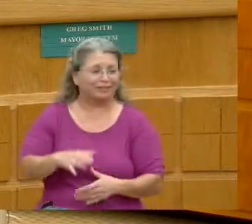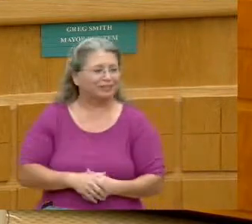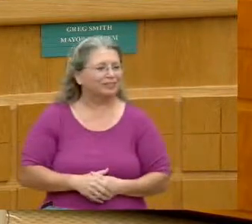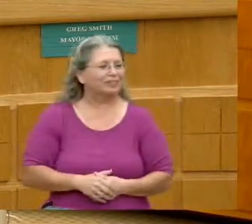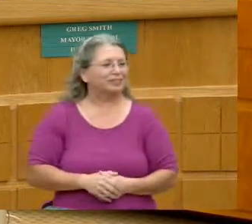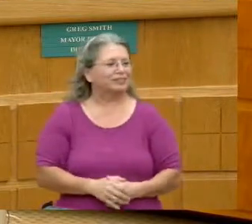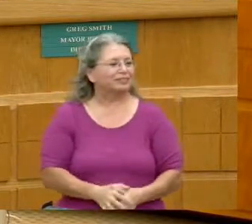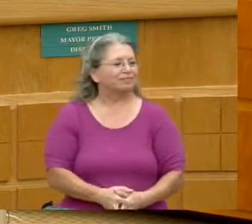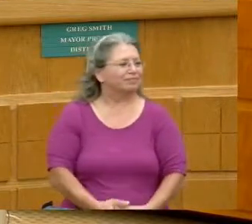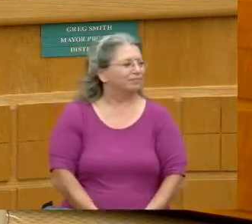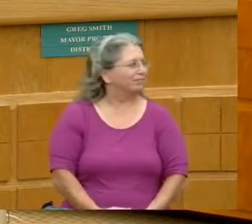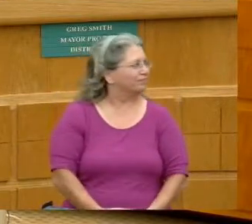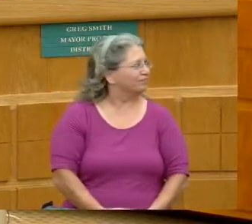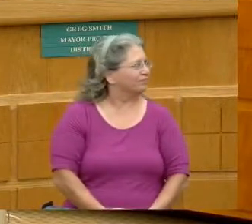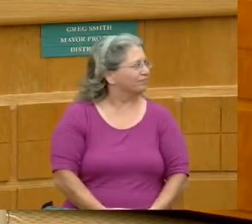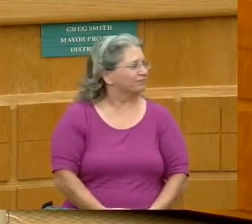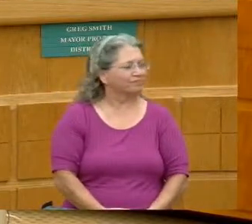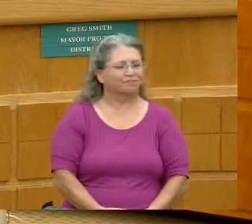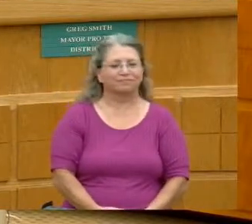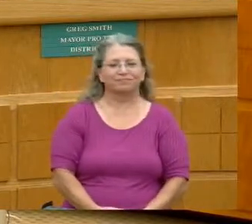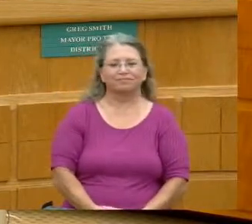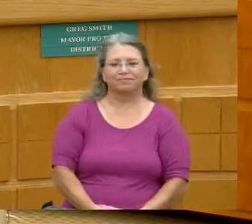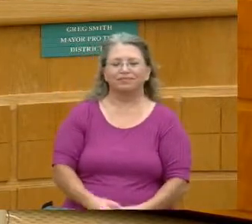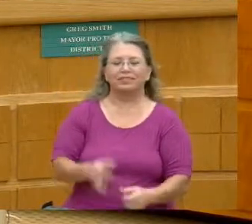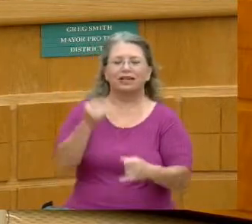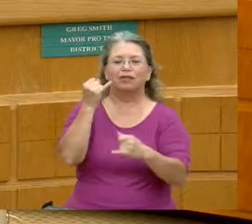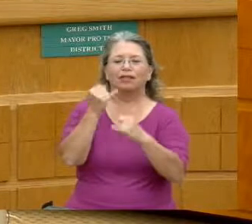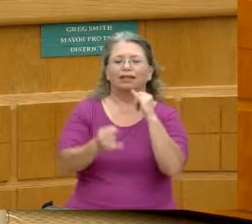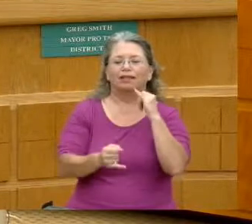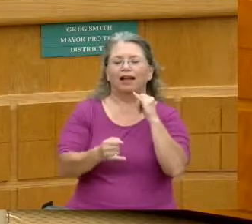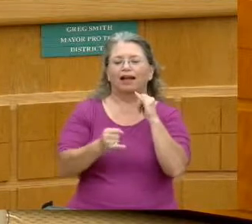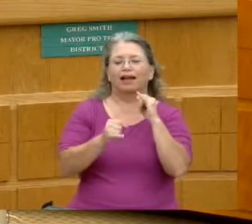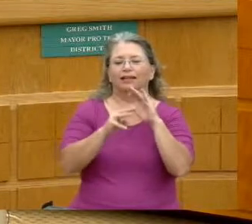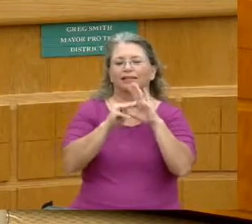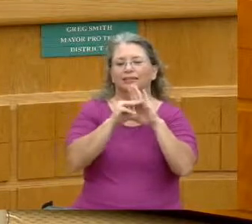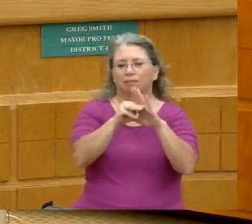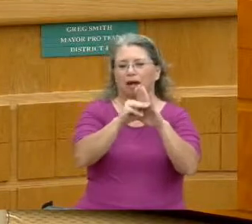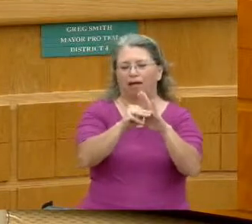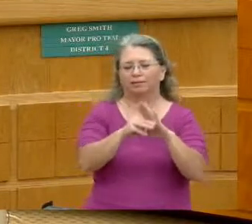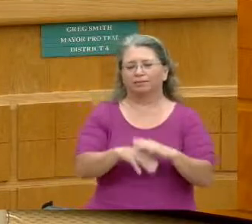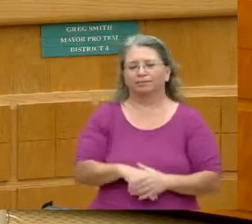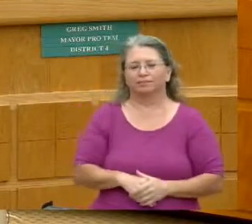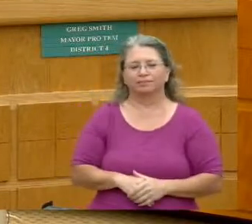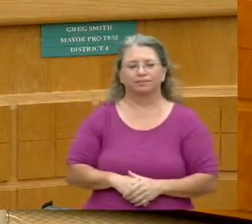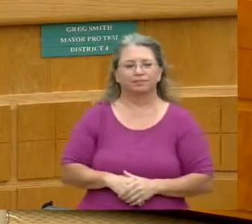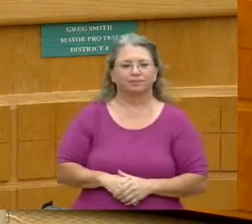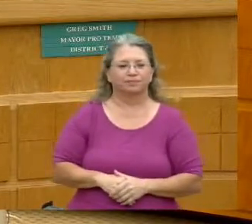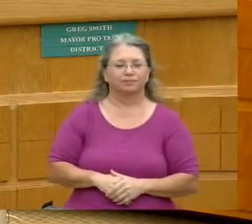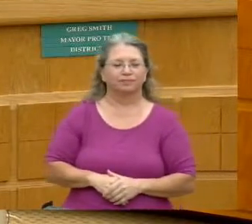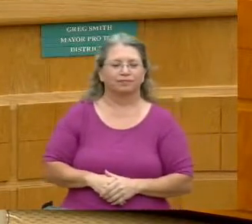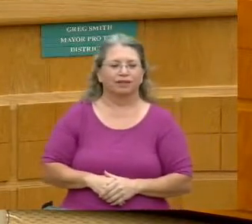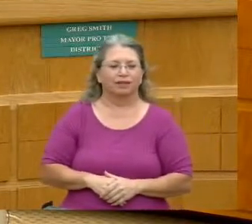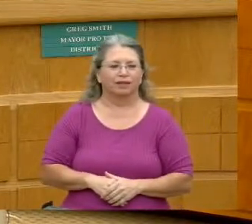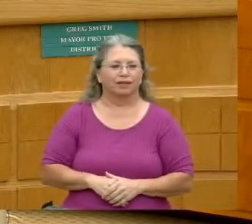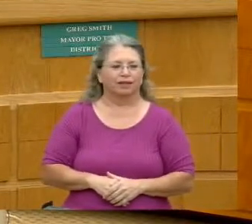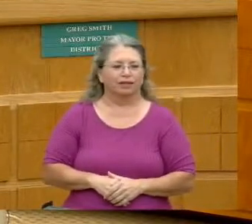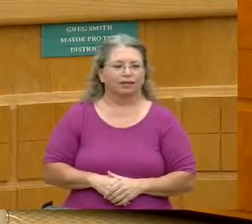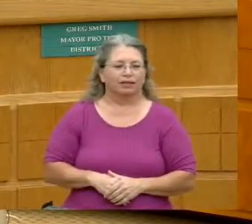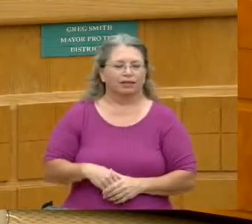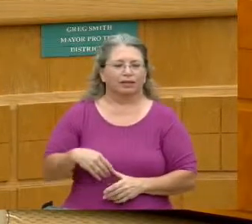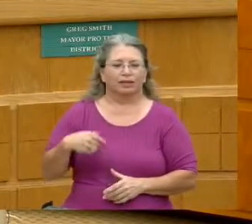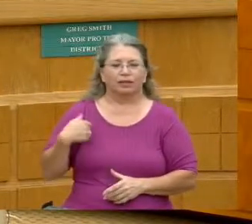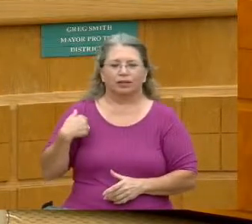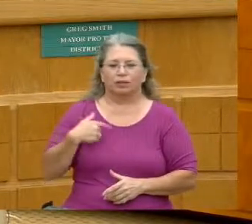All right, this brings us to our last model. This is a different model, and we've been running it for the past few weeks